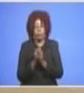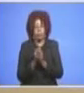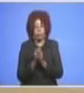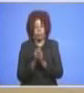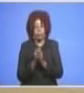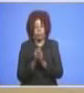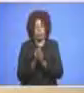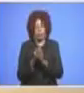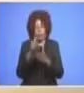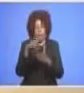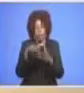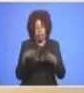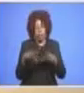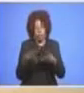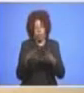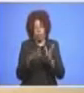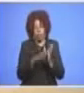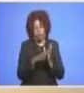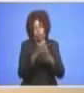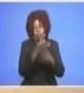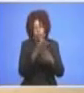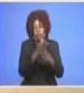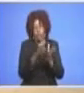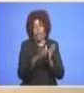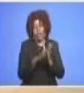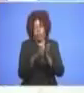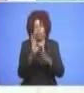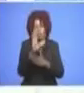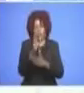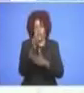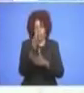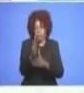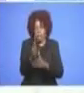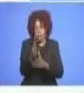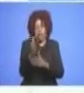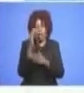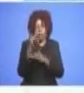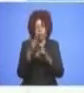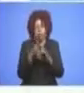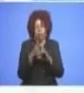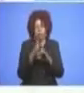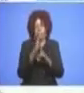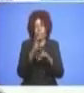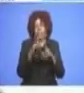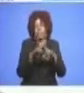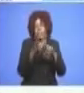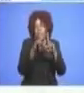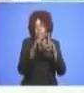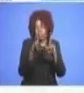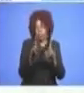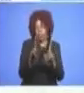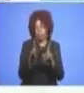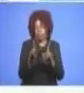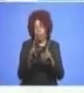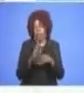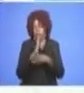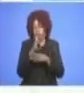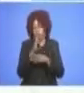in the way they express themselves and to be willing to be unique and to be